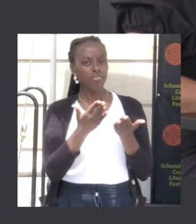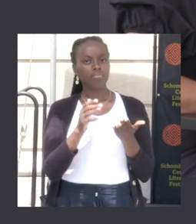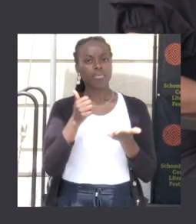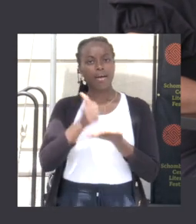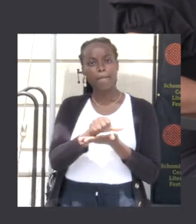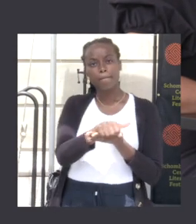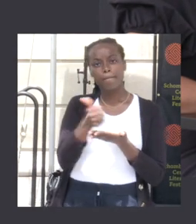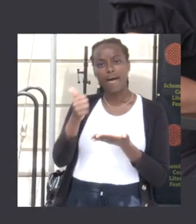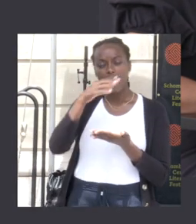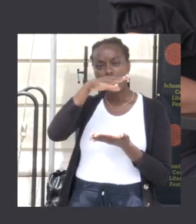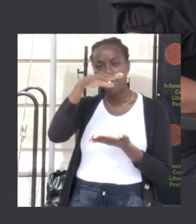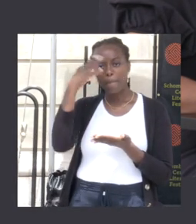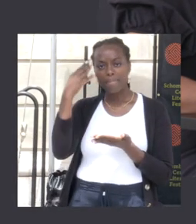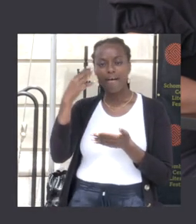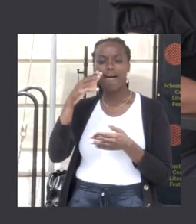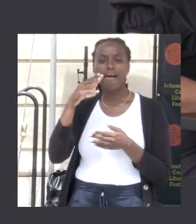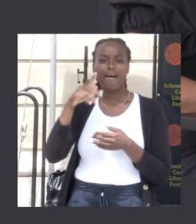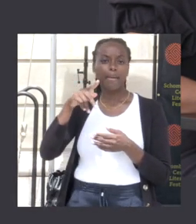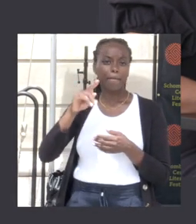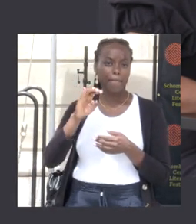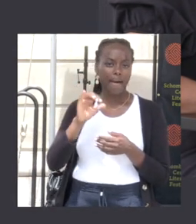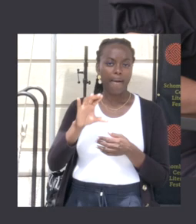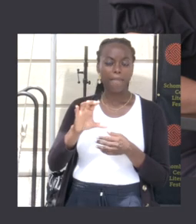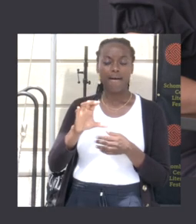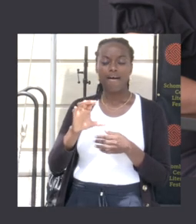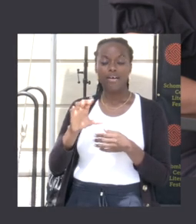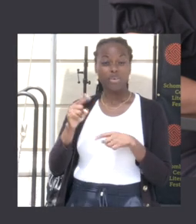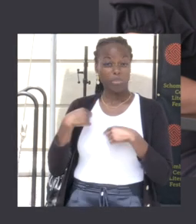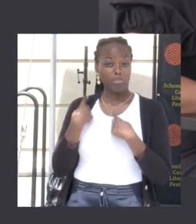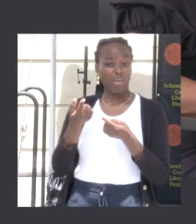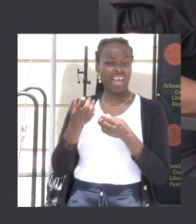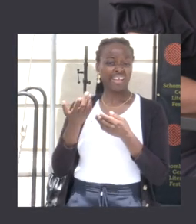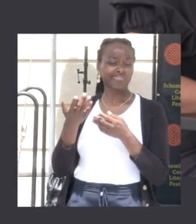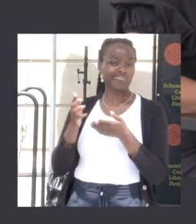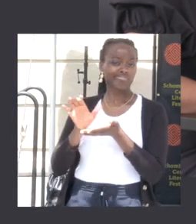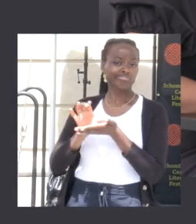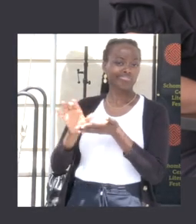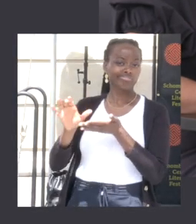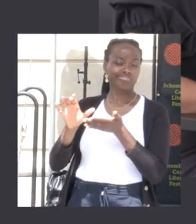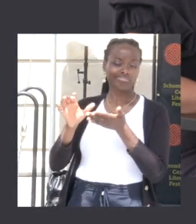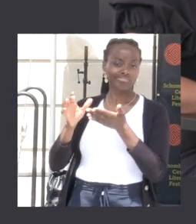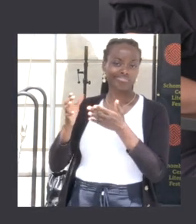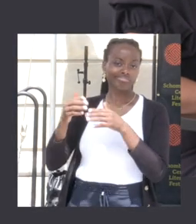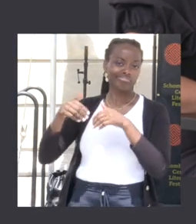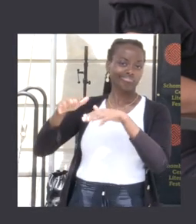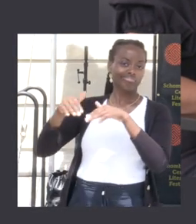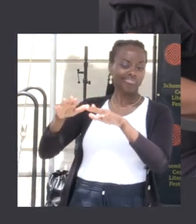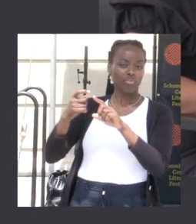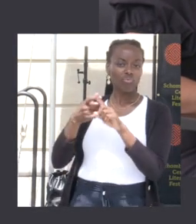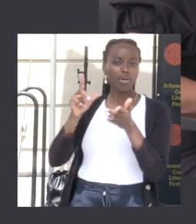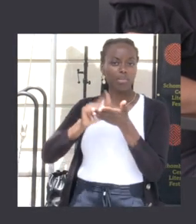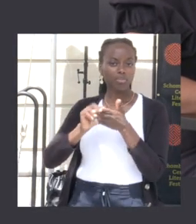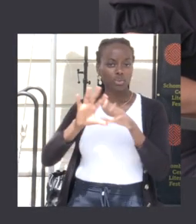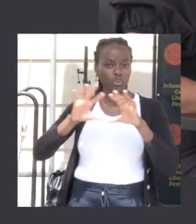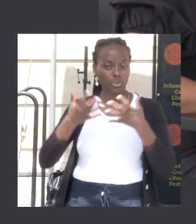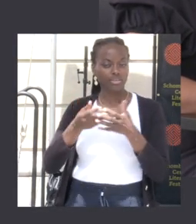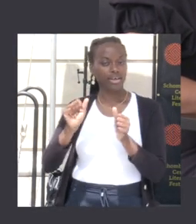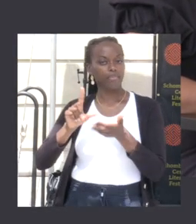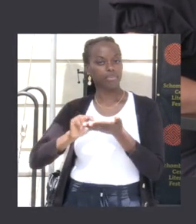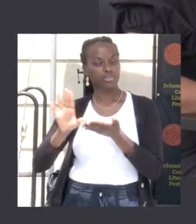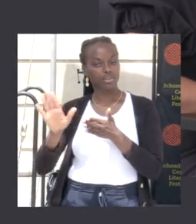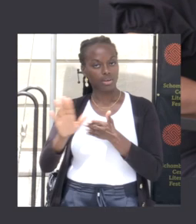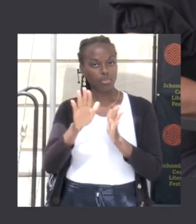been historically shut out of the mainstream publishing world to be able to publish their works. But it was also about ensuring that we